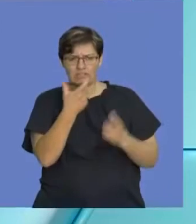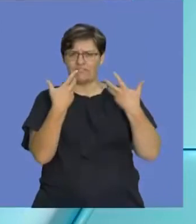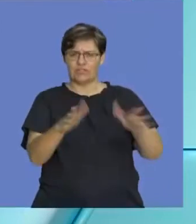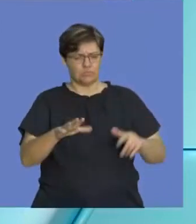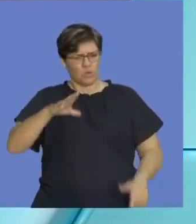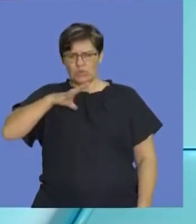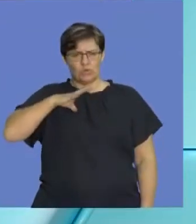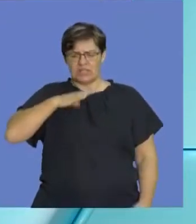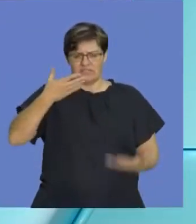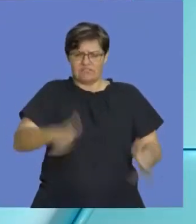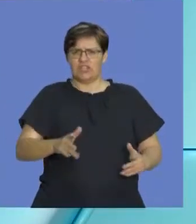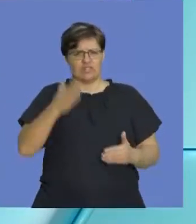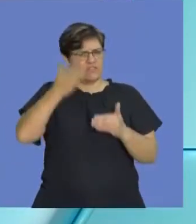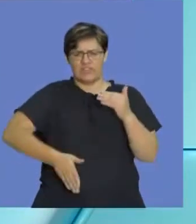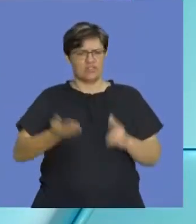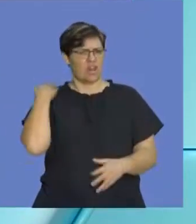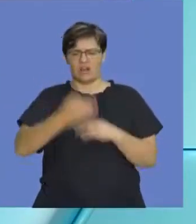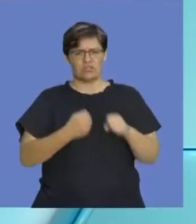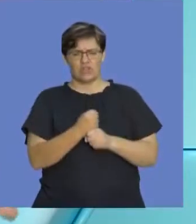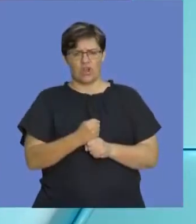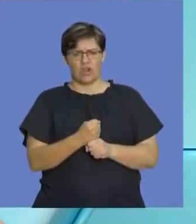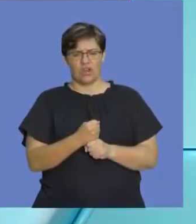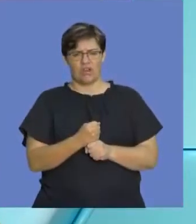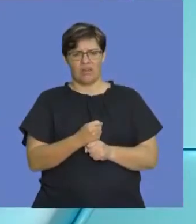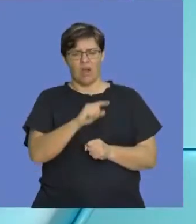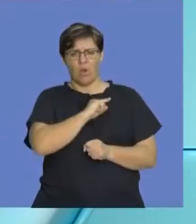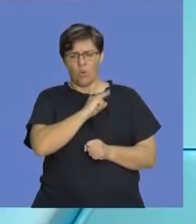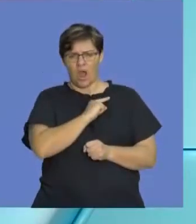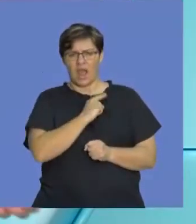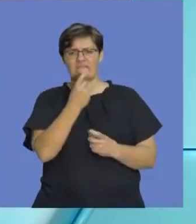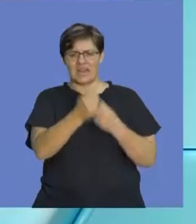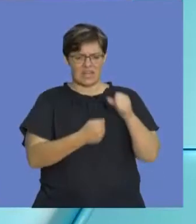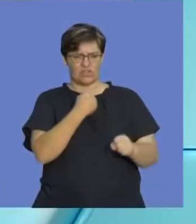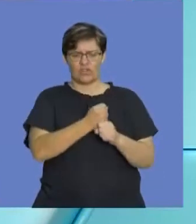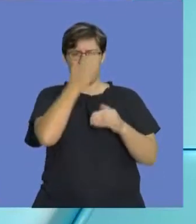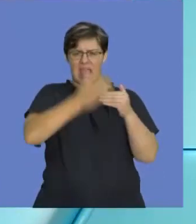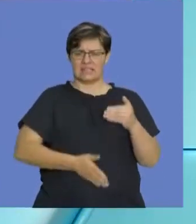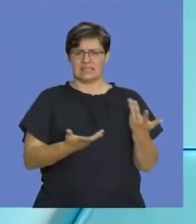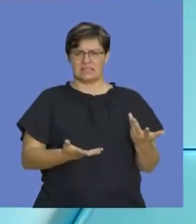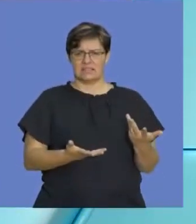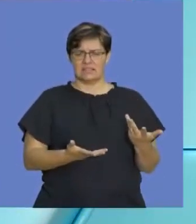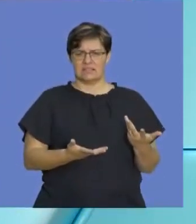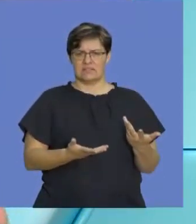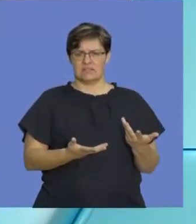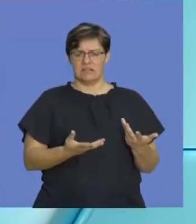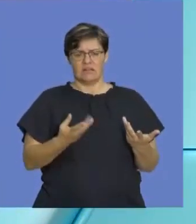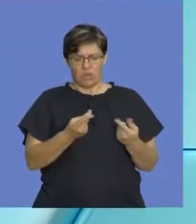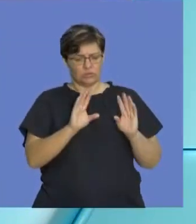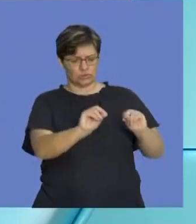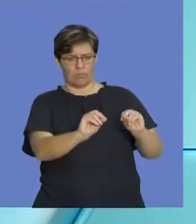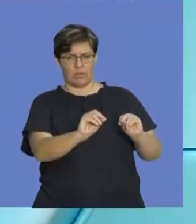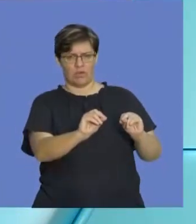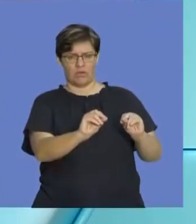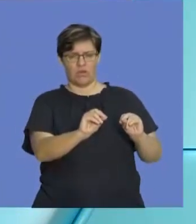manufacture? Meaning, they were not completed last year because obviously the financial year ended and you stopped at